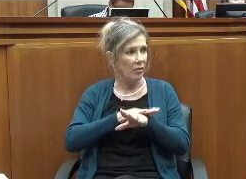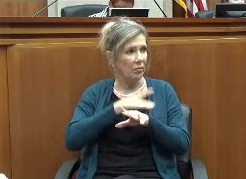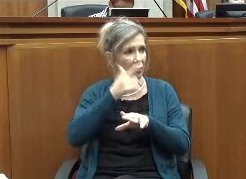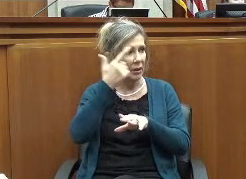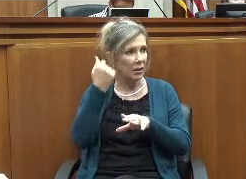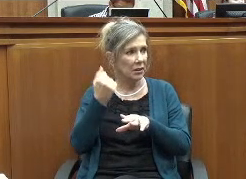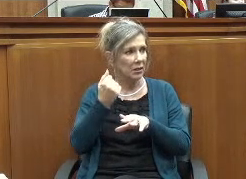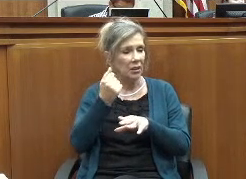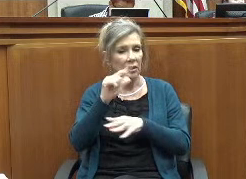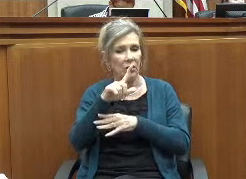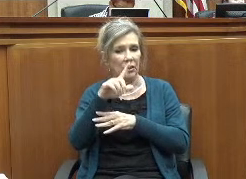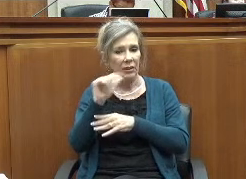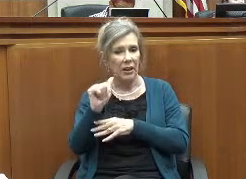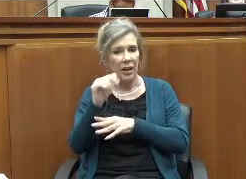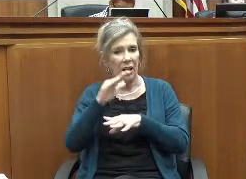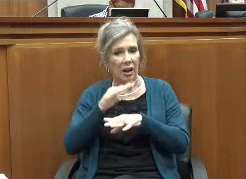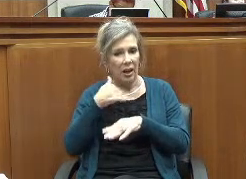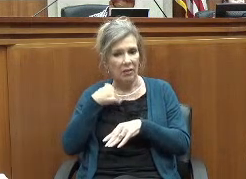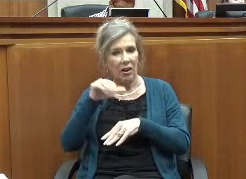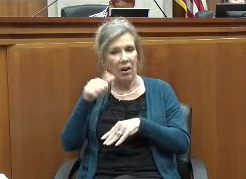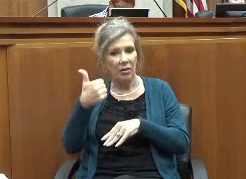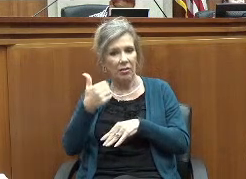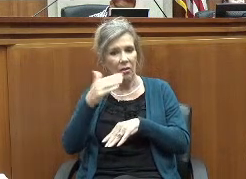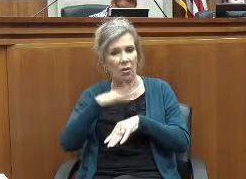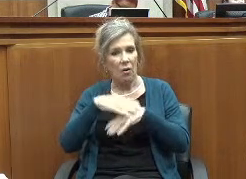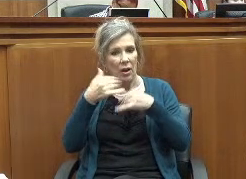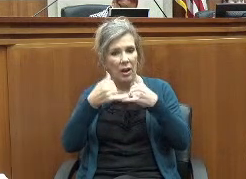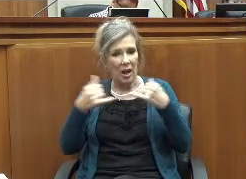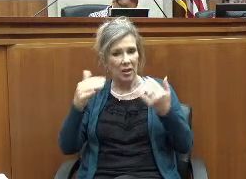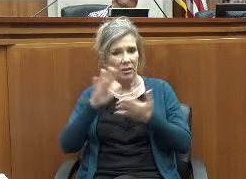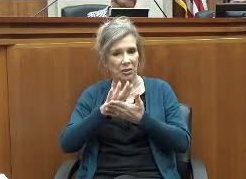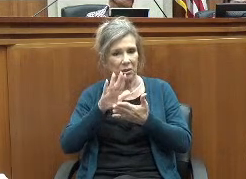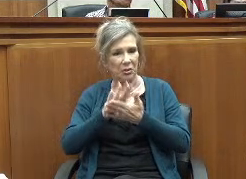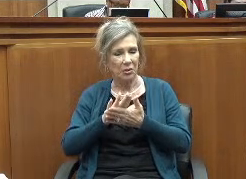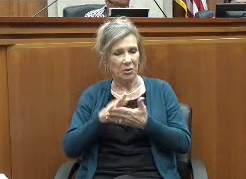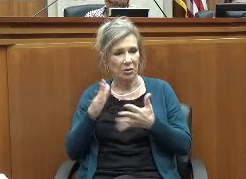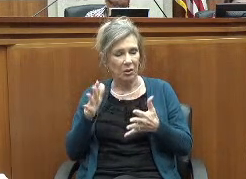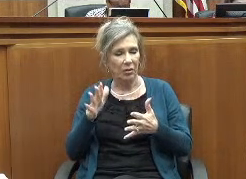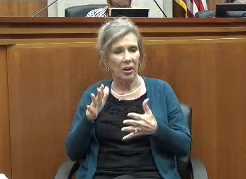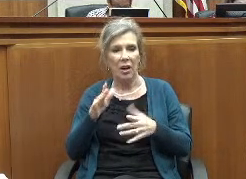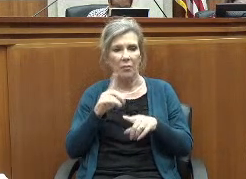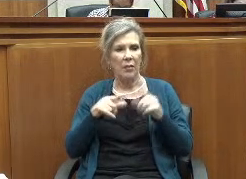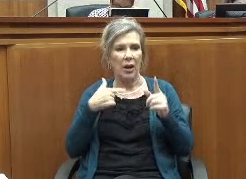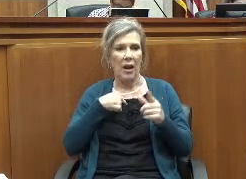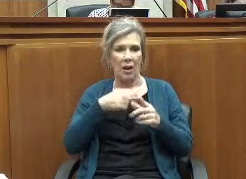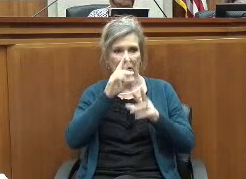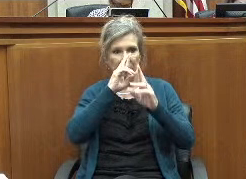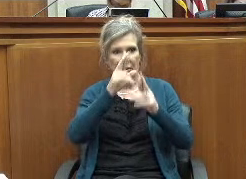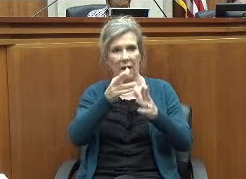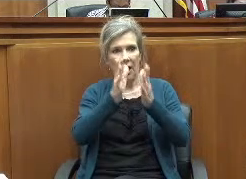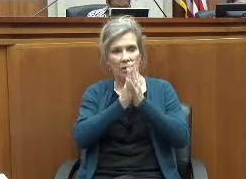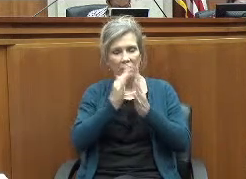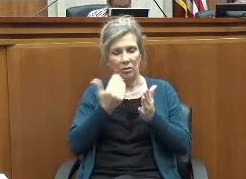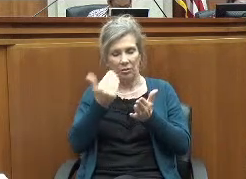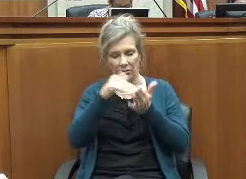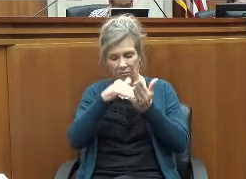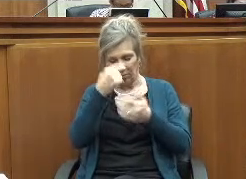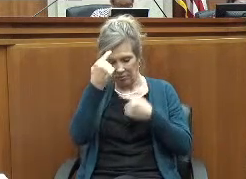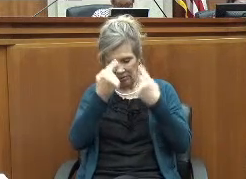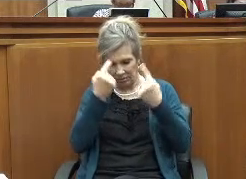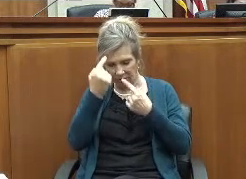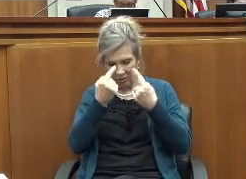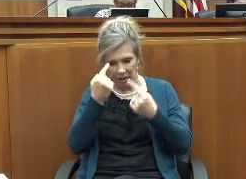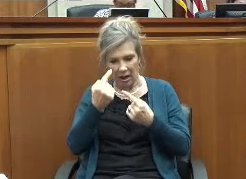Louisiana has other online schools, I respectfully ask you to reconsider. I have friends who attended other